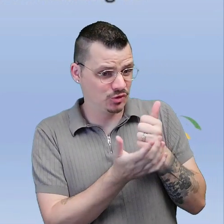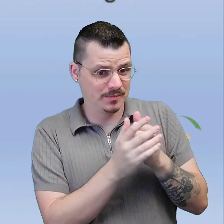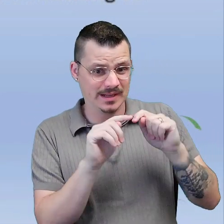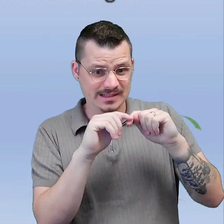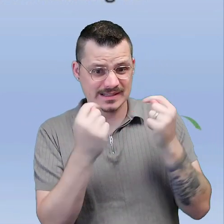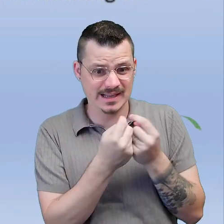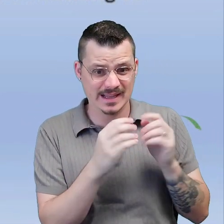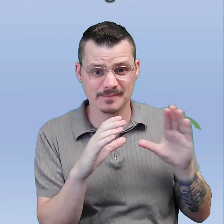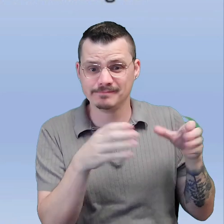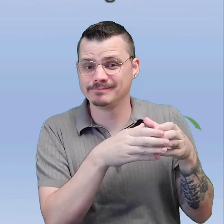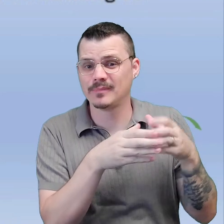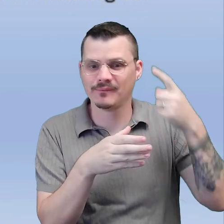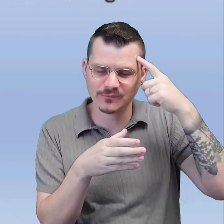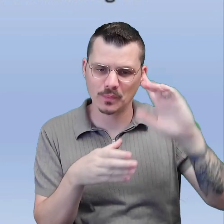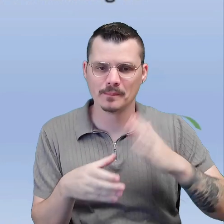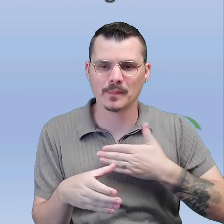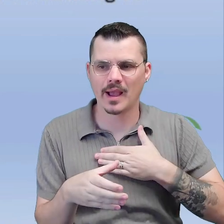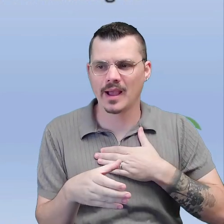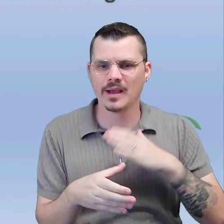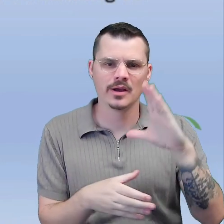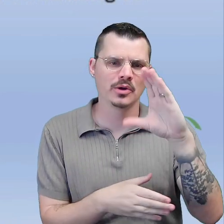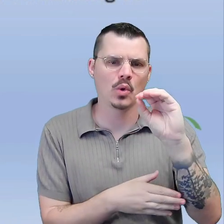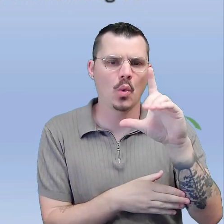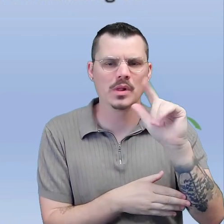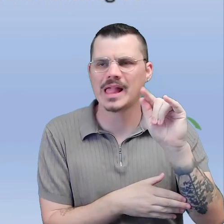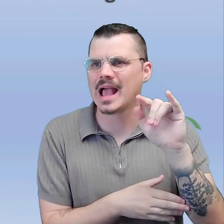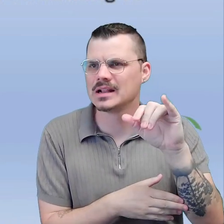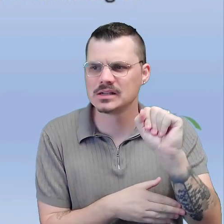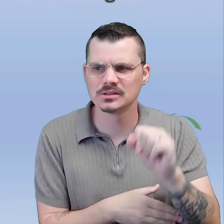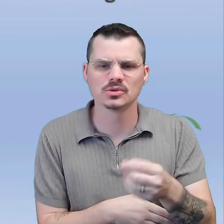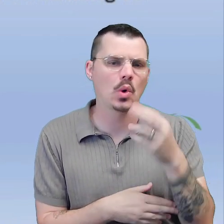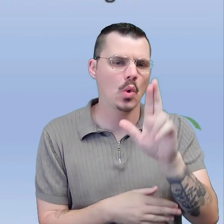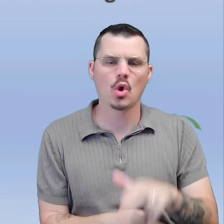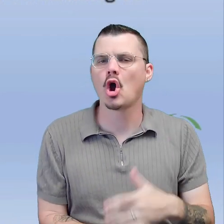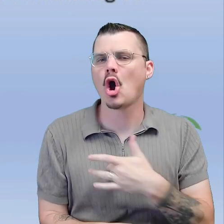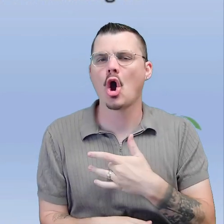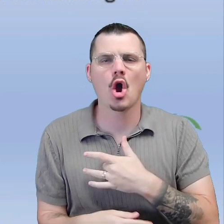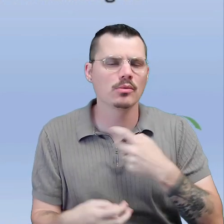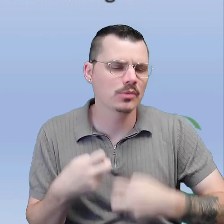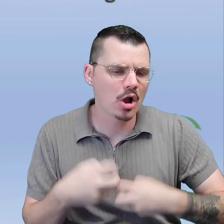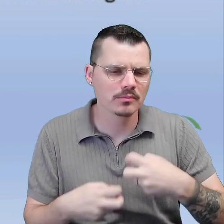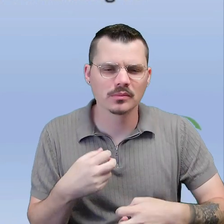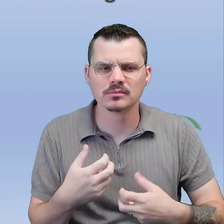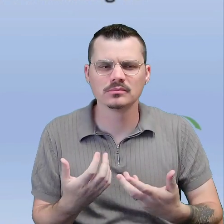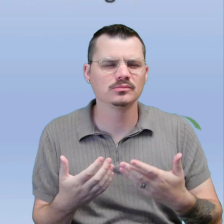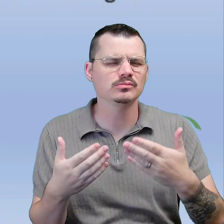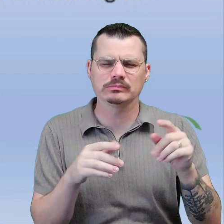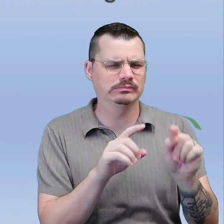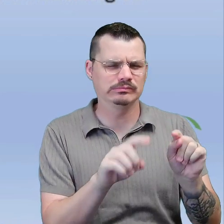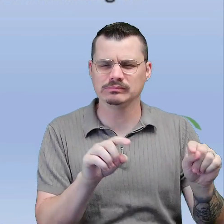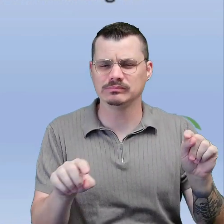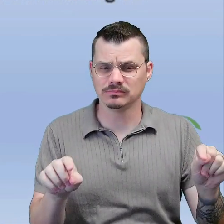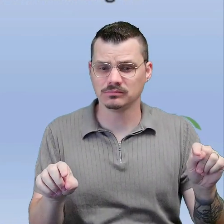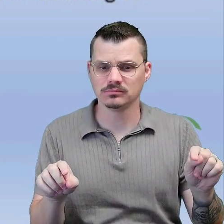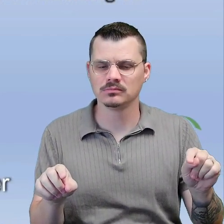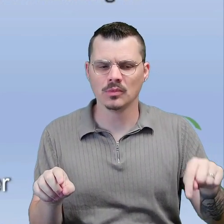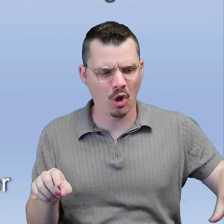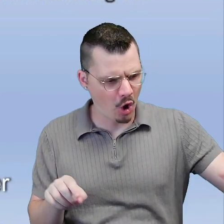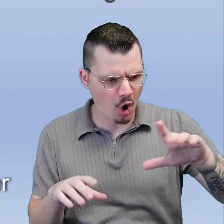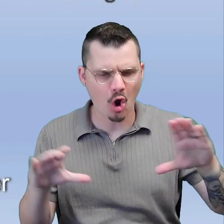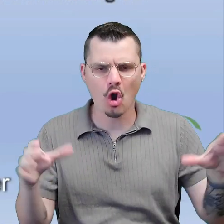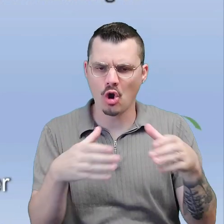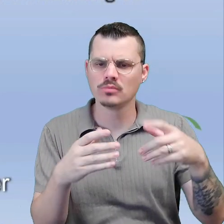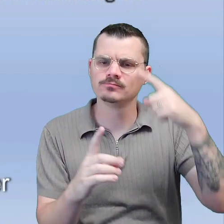team for my colitis or my heart problem or my this or my that, they